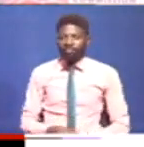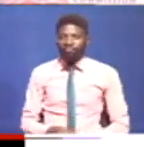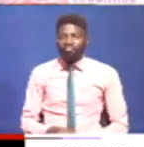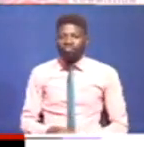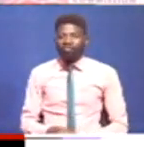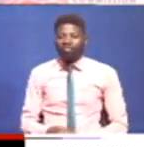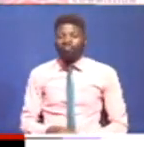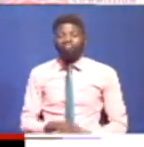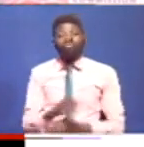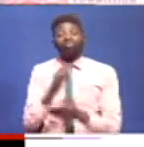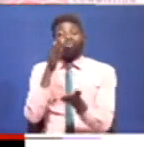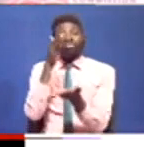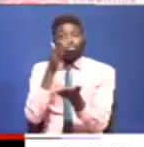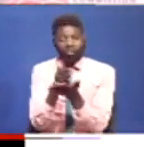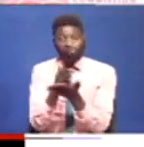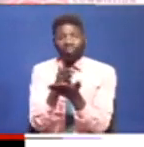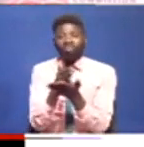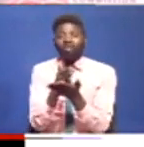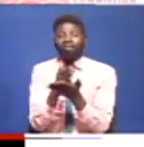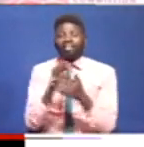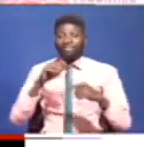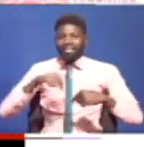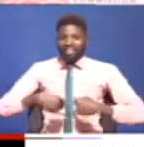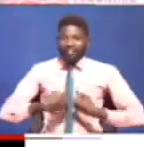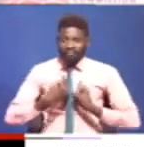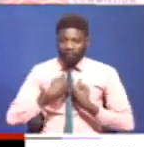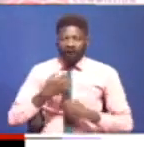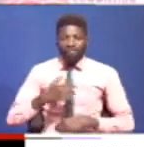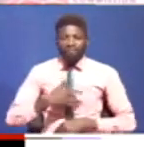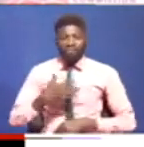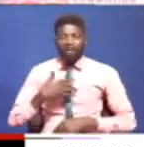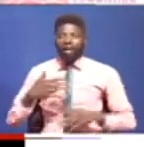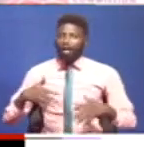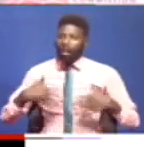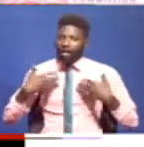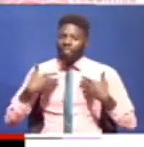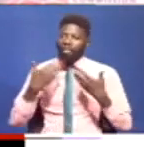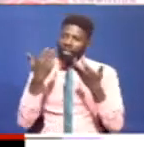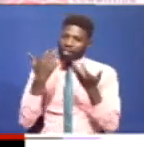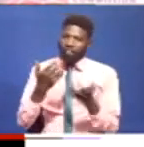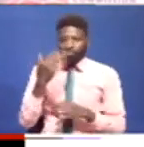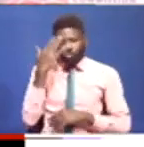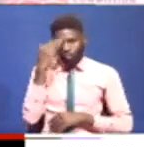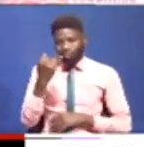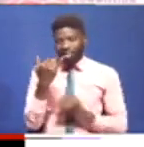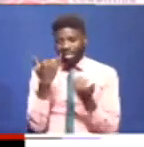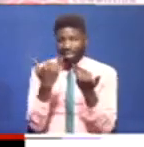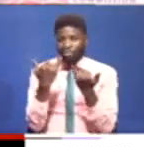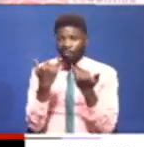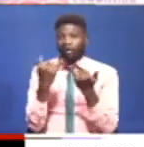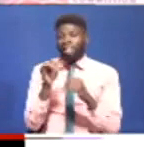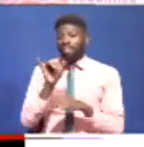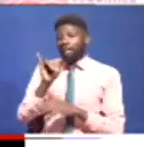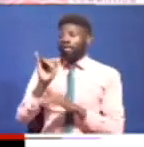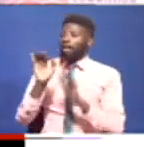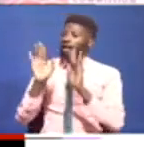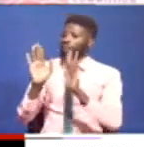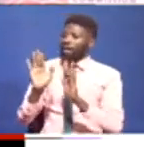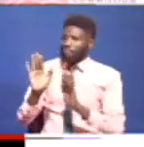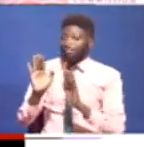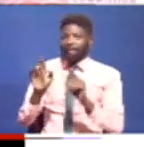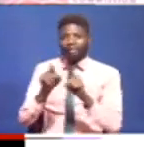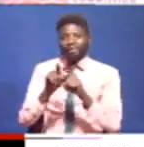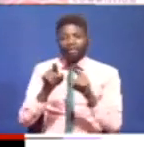Indeed, it is to my utmost delight that this particular campaign sits in